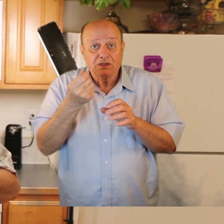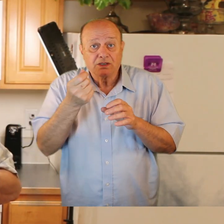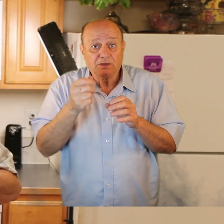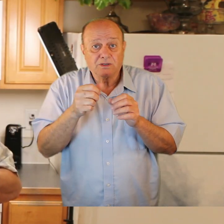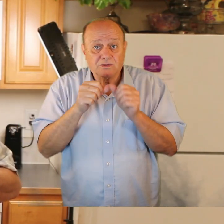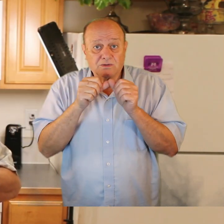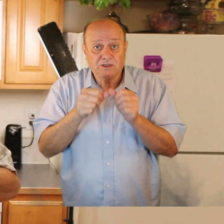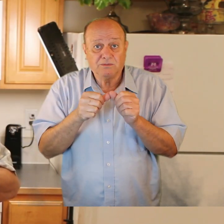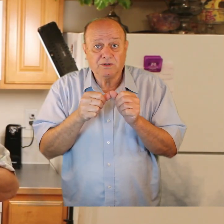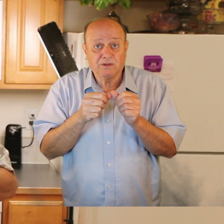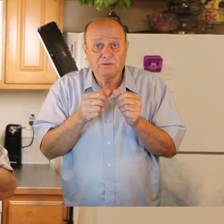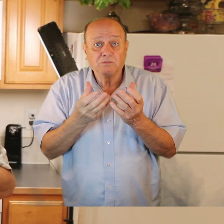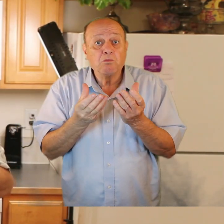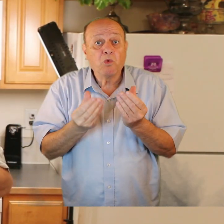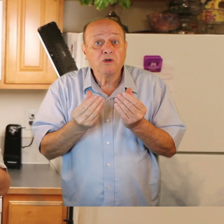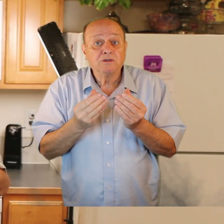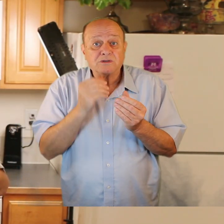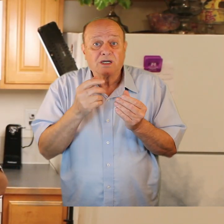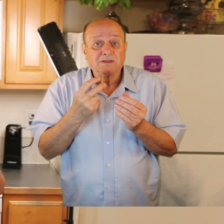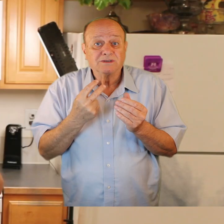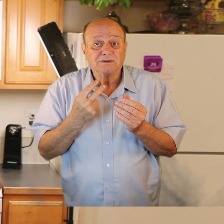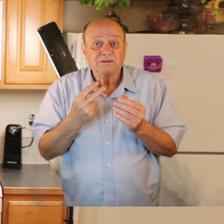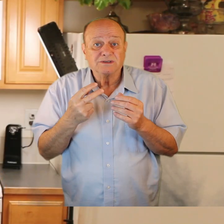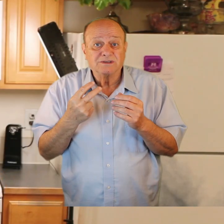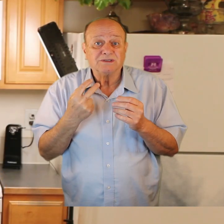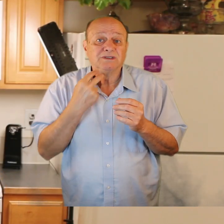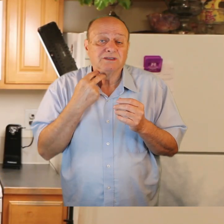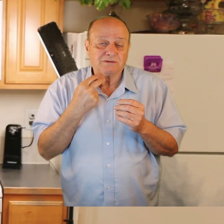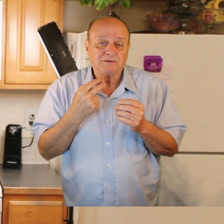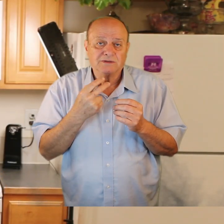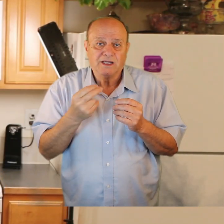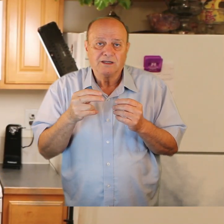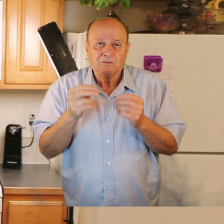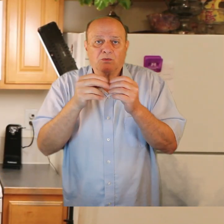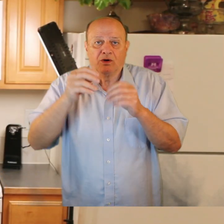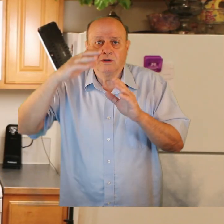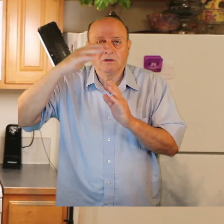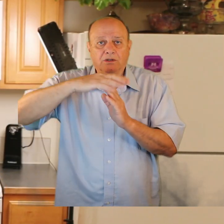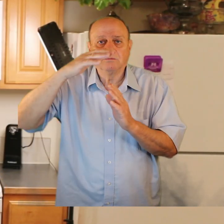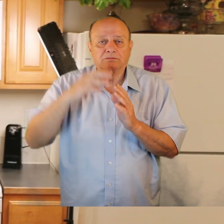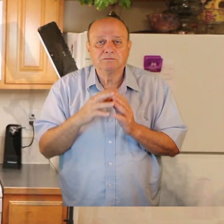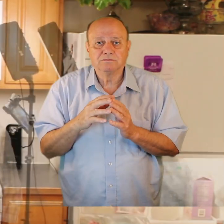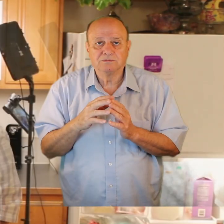and keep it from sticking a little bit. And the rest of the sauce goes on top.